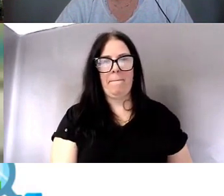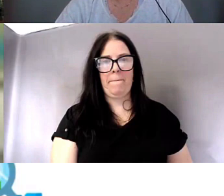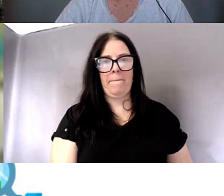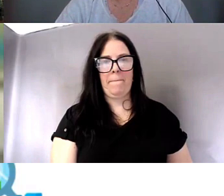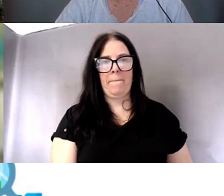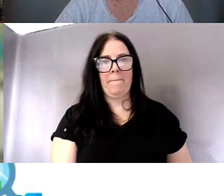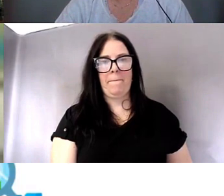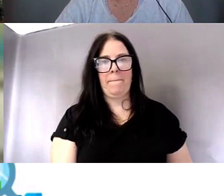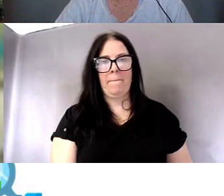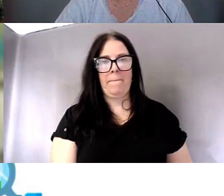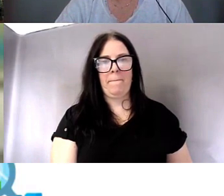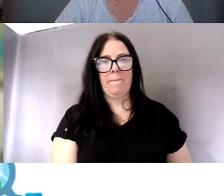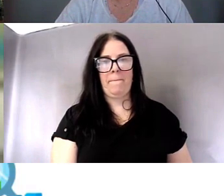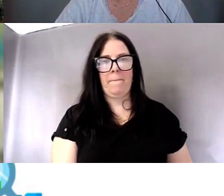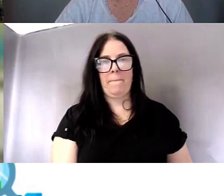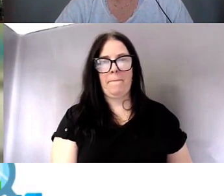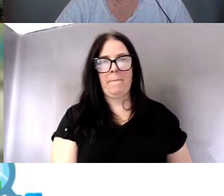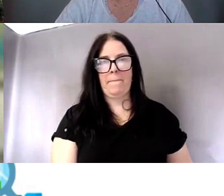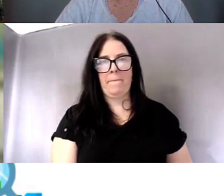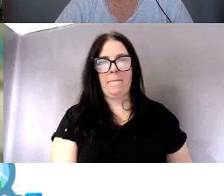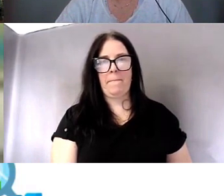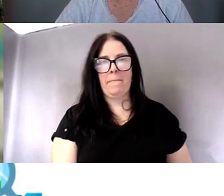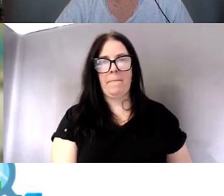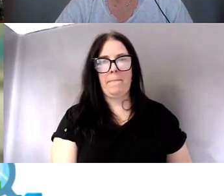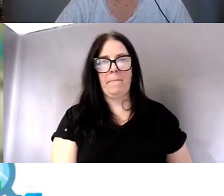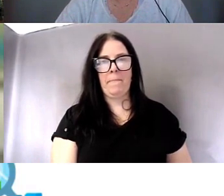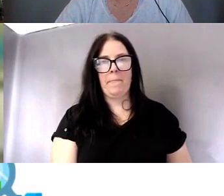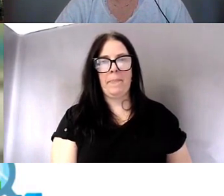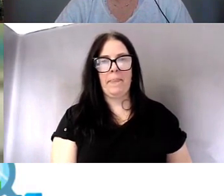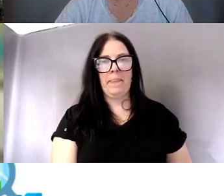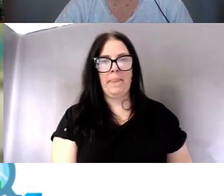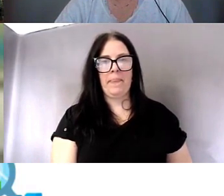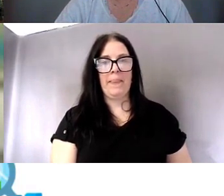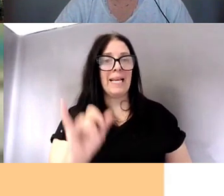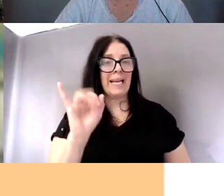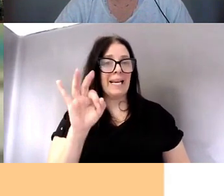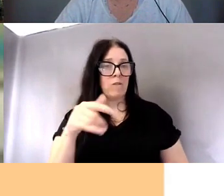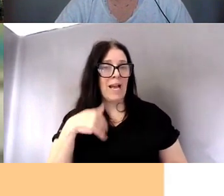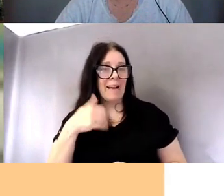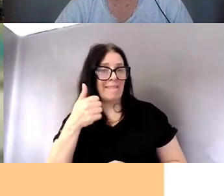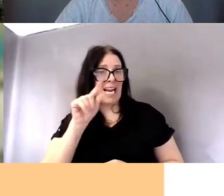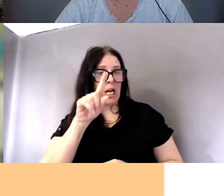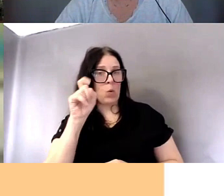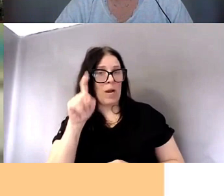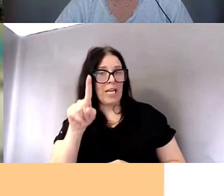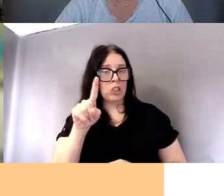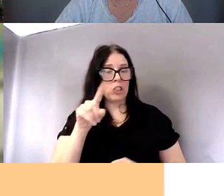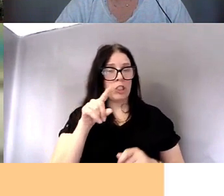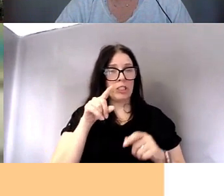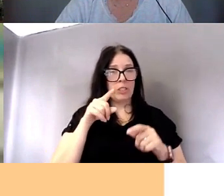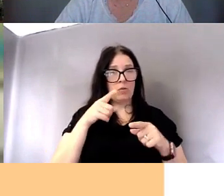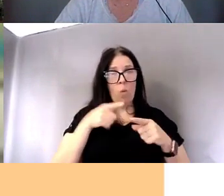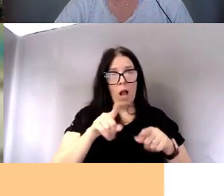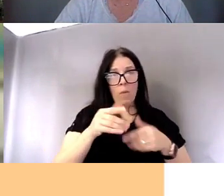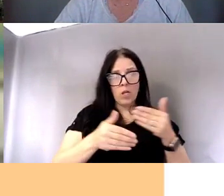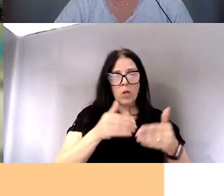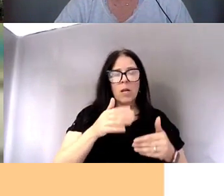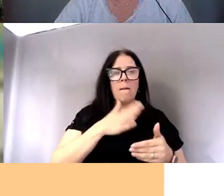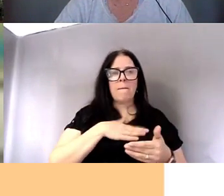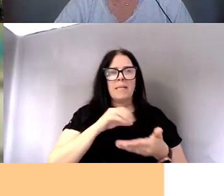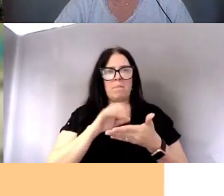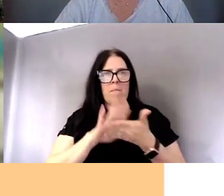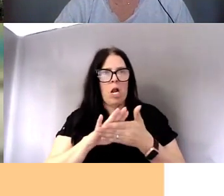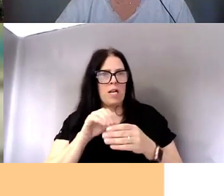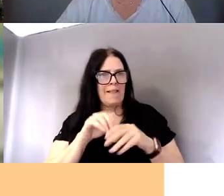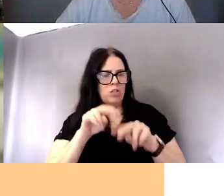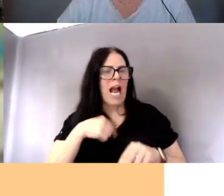Of course, if you have any questions as we go, please put them in the chat. I'll try to monitor and make sure that we answer the questions. So, quick